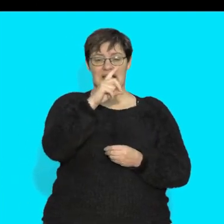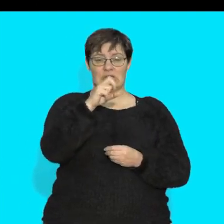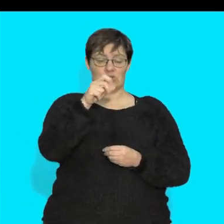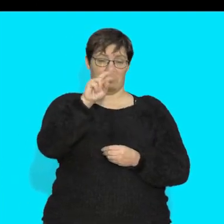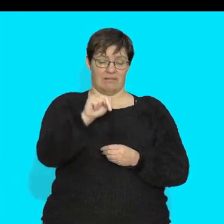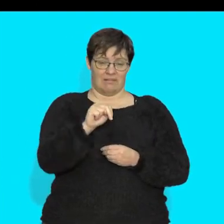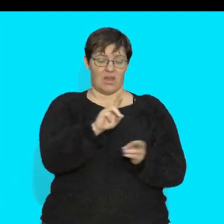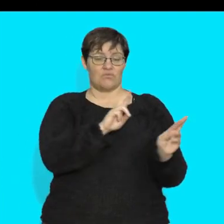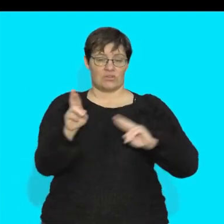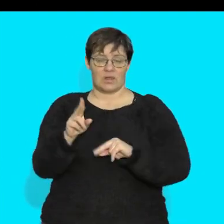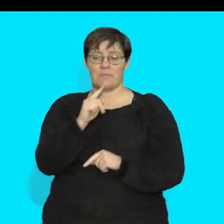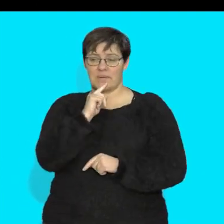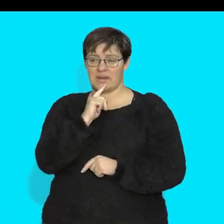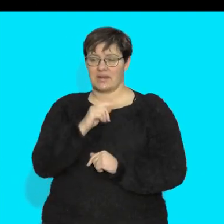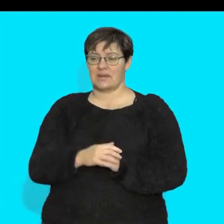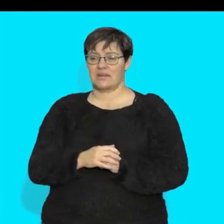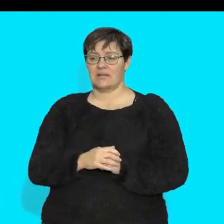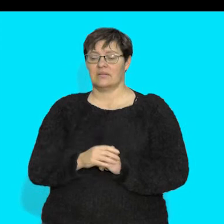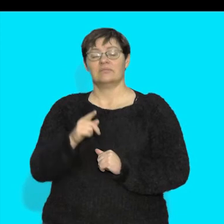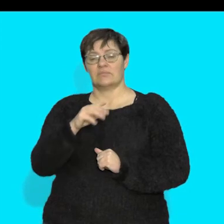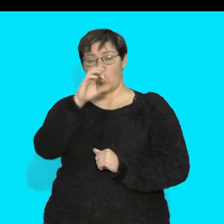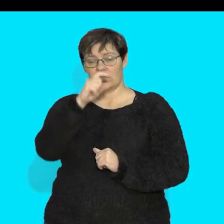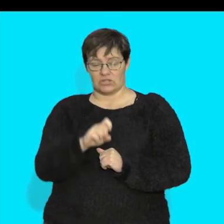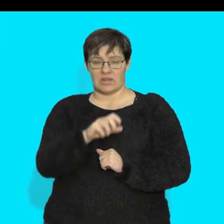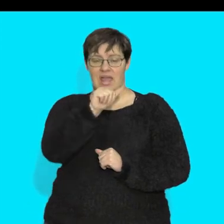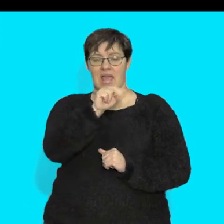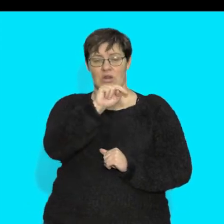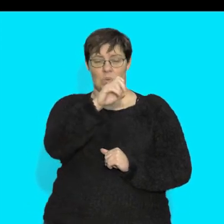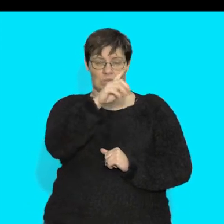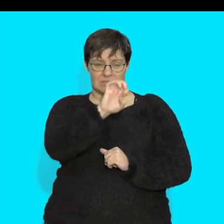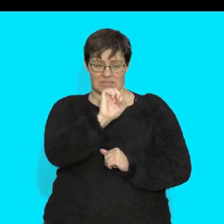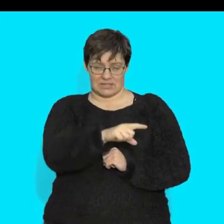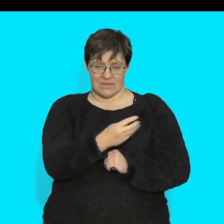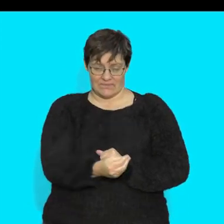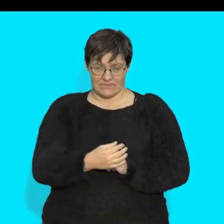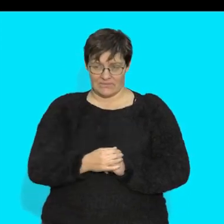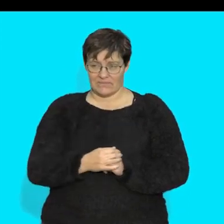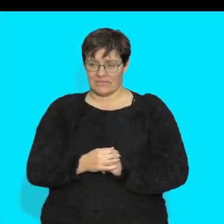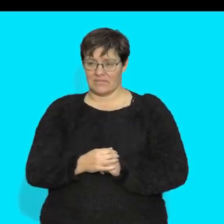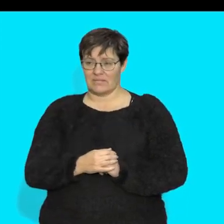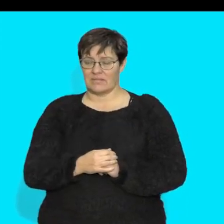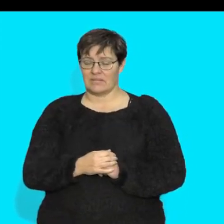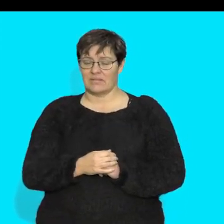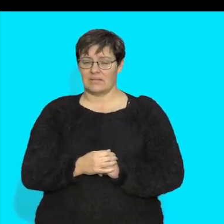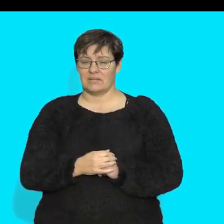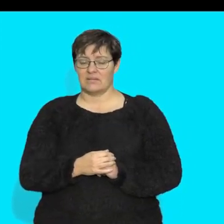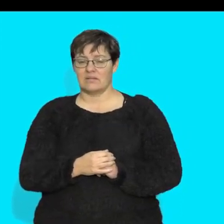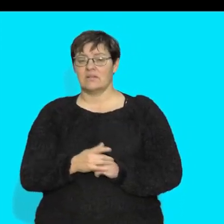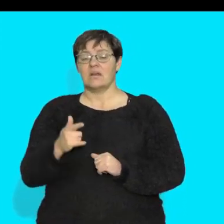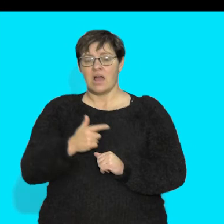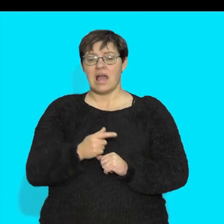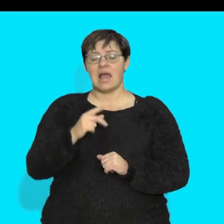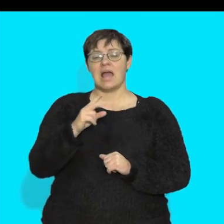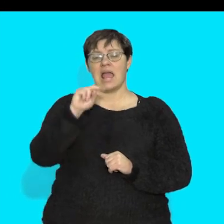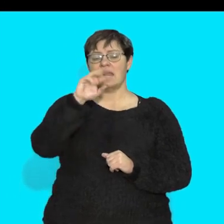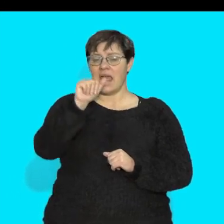your anode. We're getting oxidation there. I'm not going to write it in full. Well, might as well write it in full. The sodium ions are going to be floating